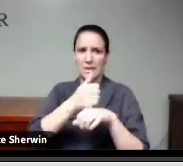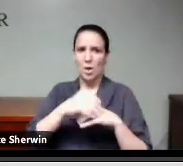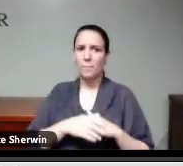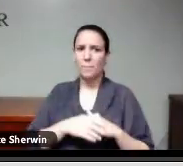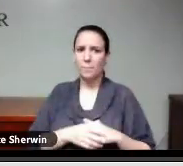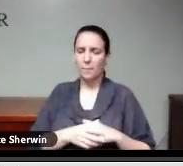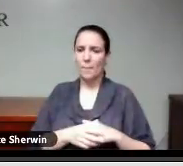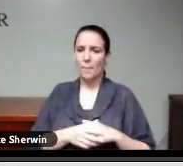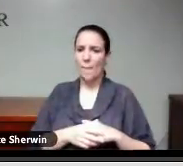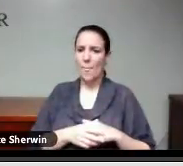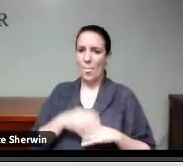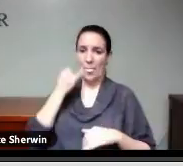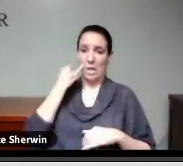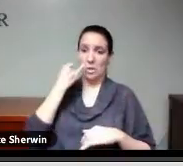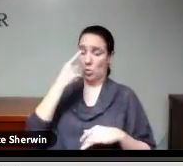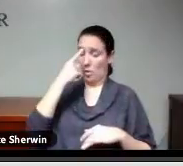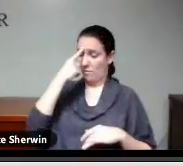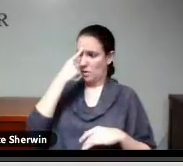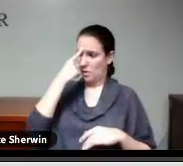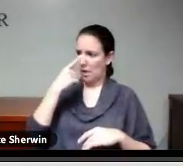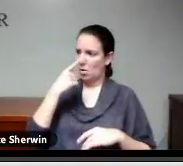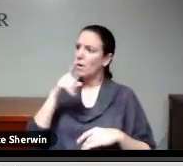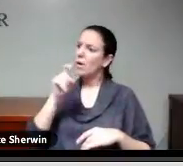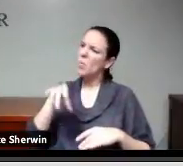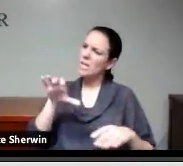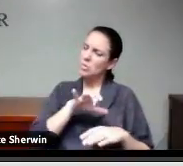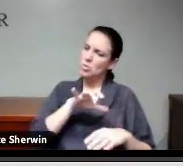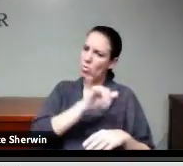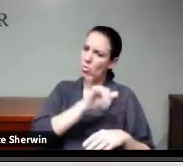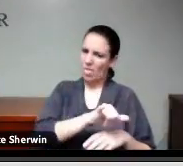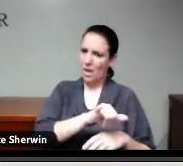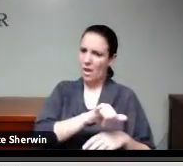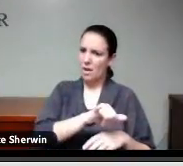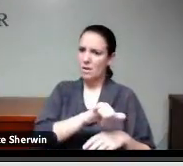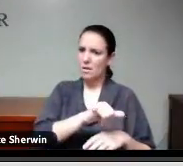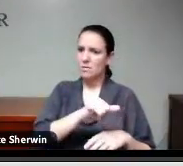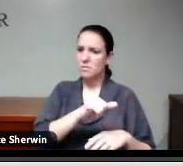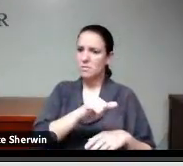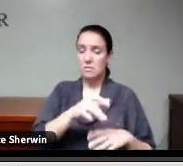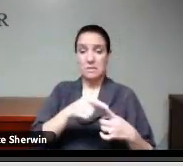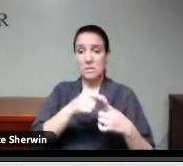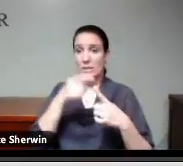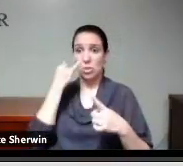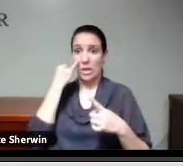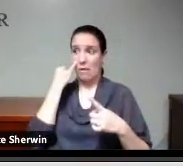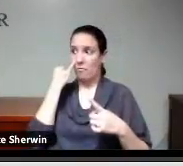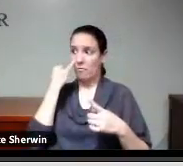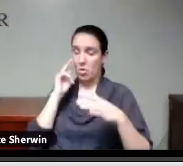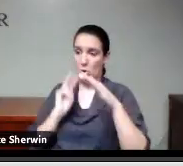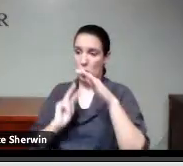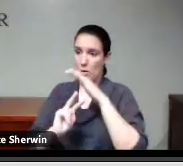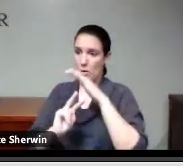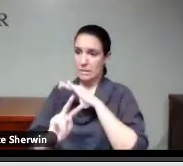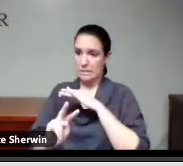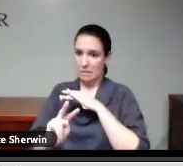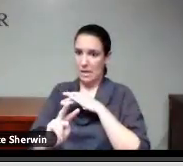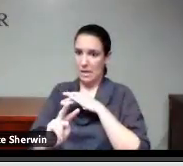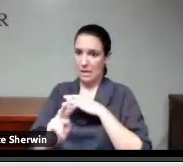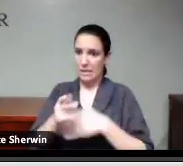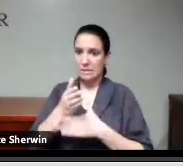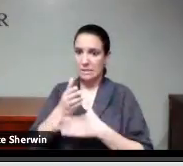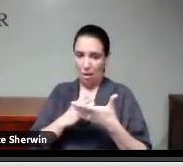a place where you think we need to do X, making sure, especially if you anticipate some pushback, making sure that you do the due